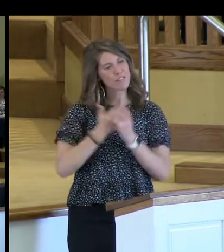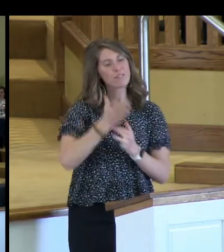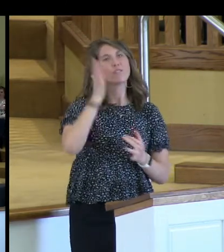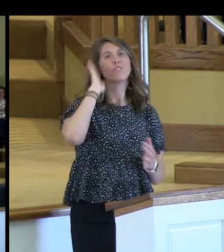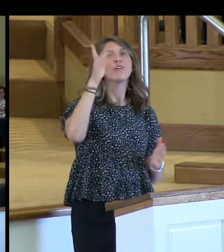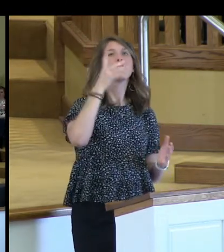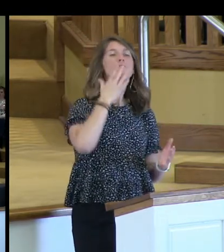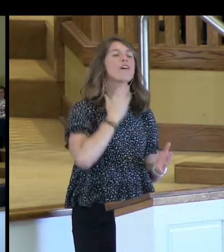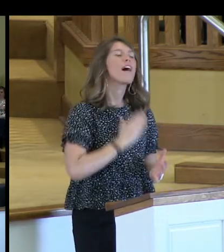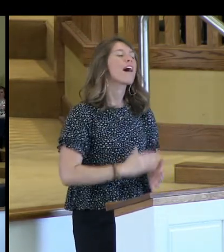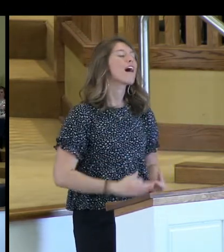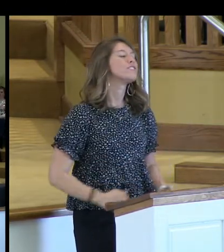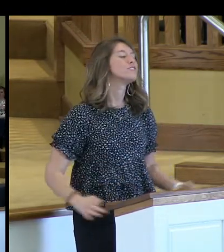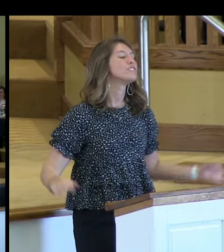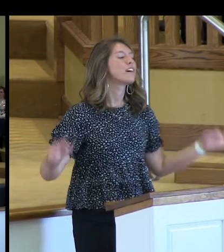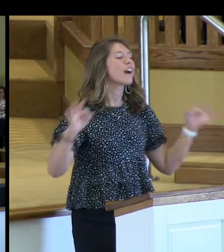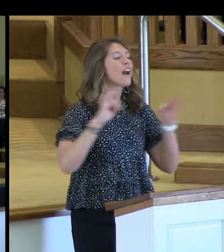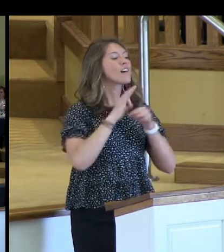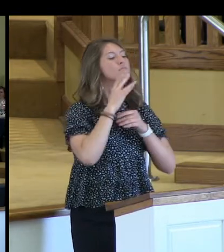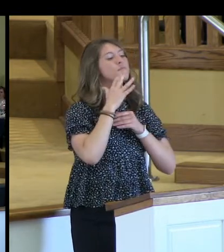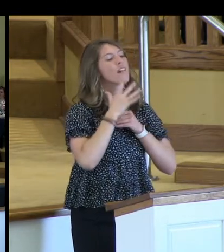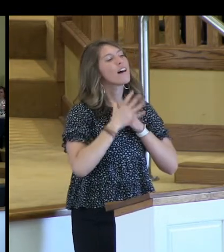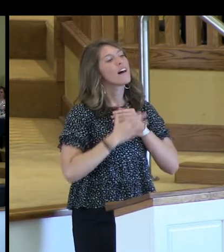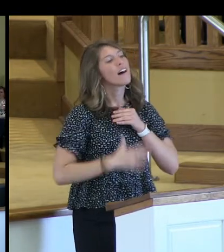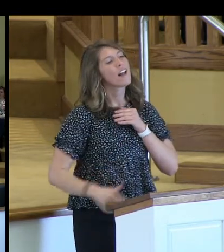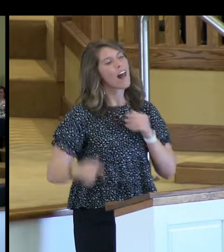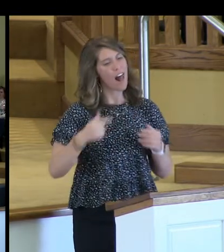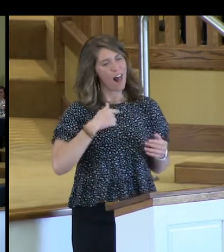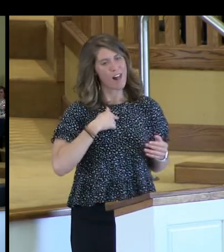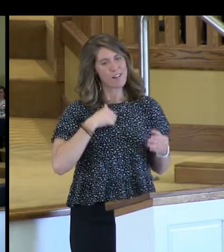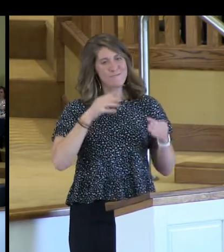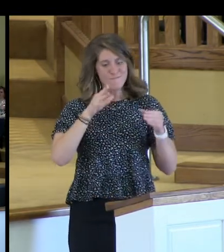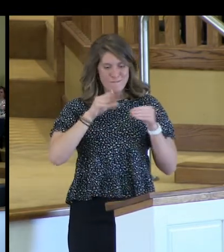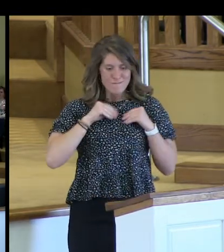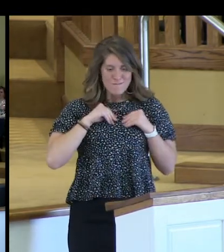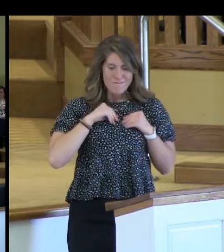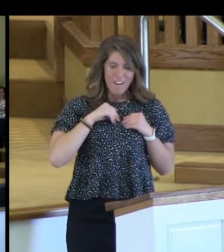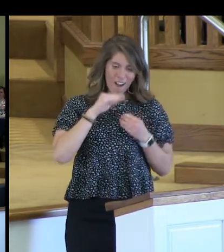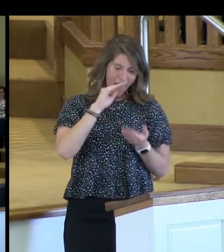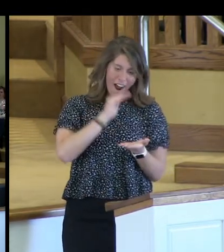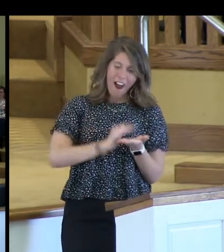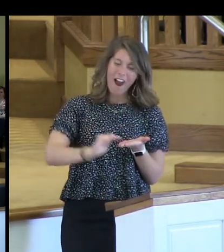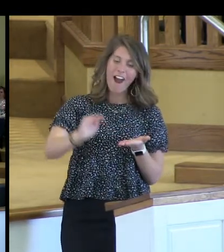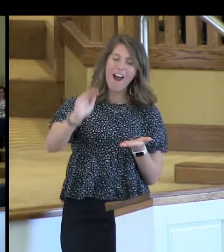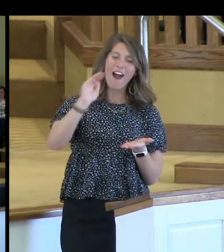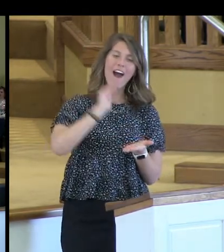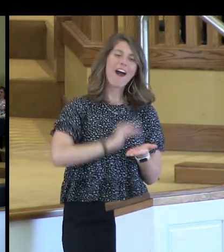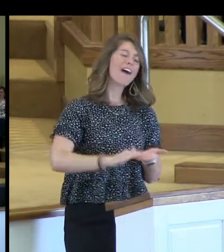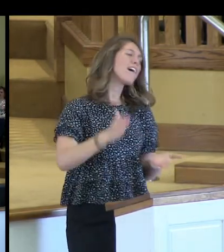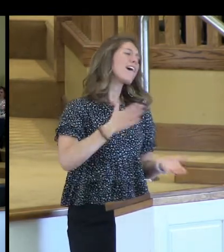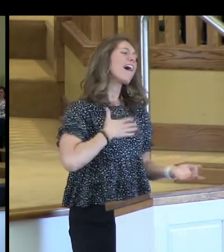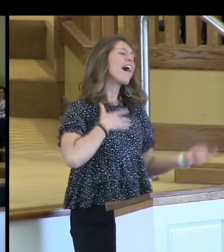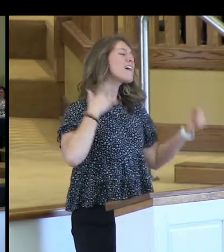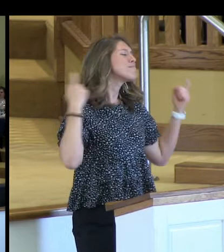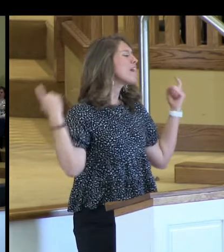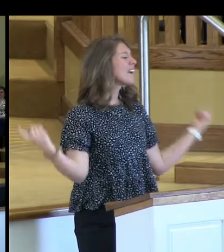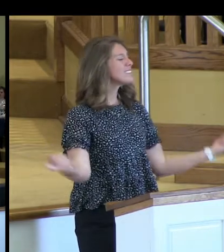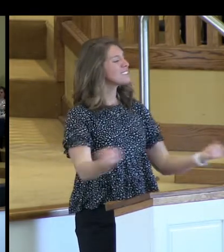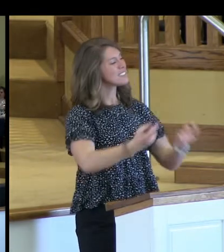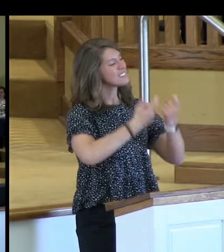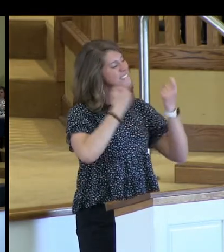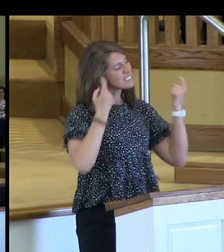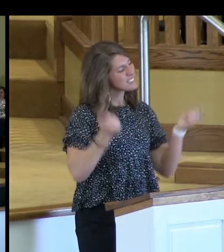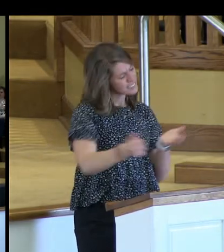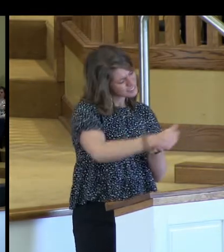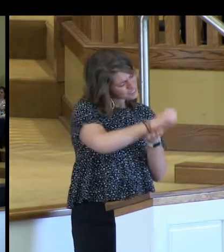care. Through your precious blood I found pardon, and my